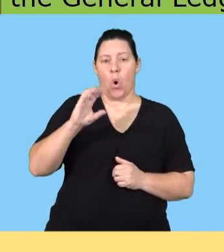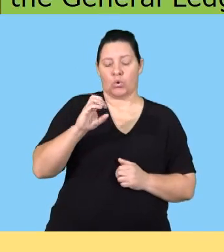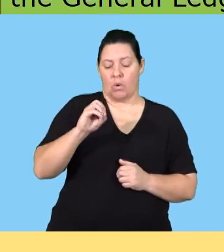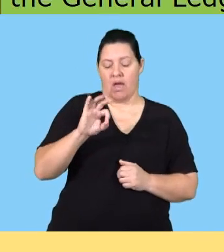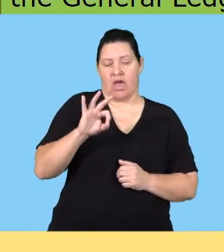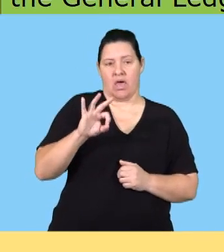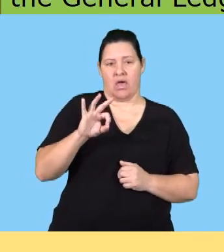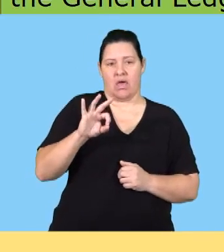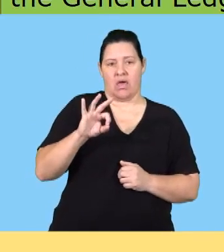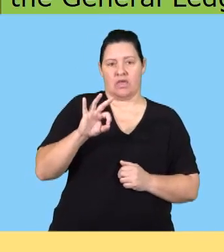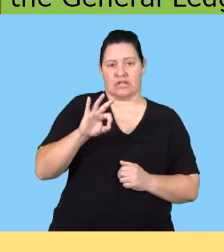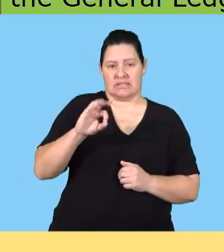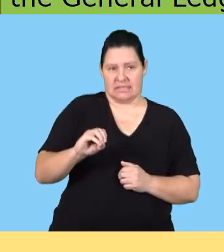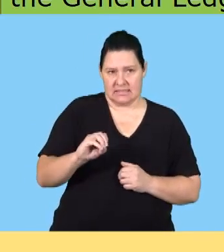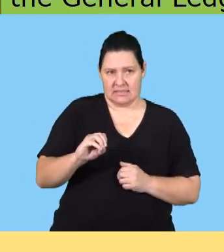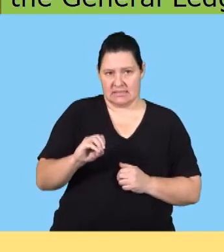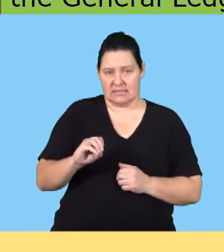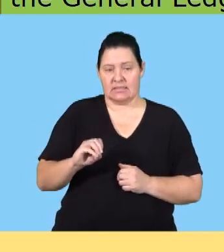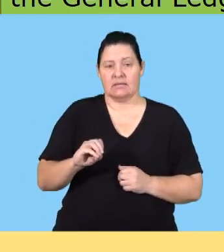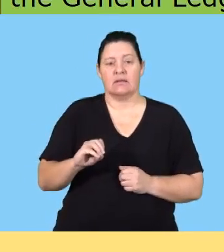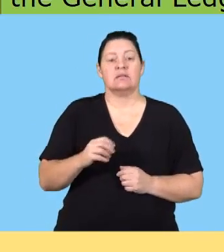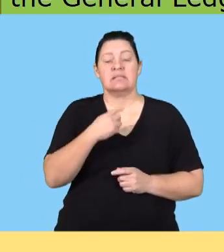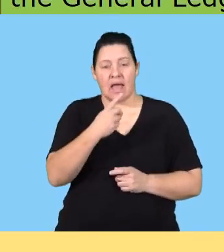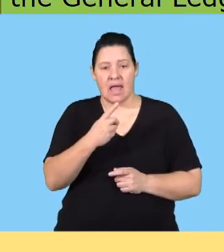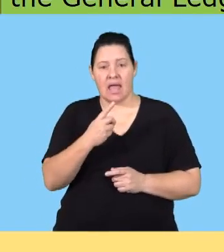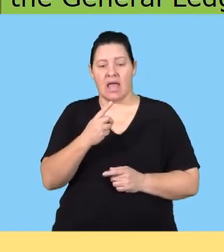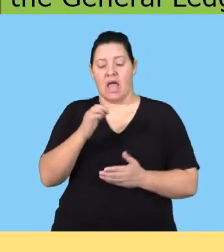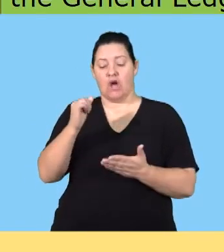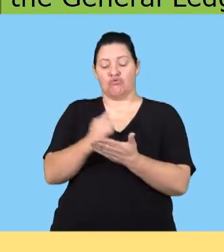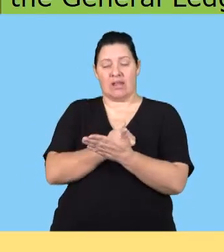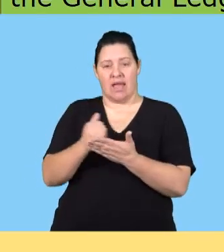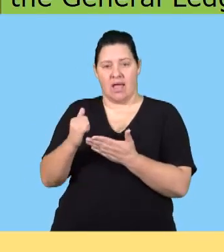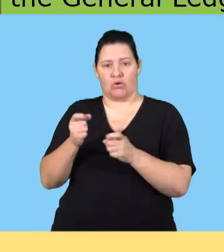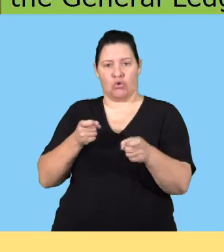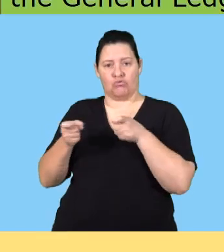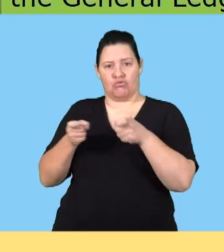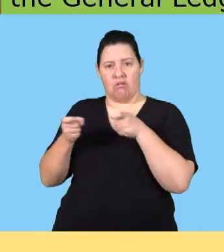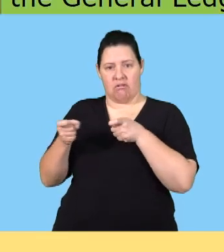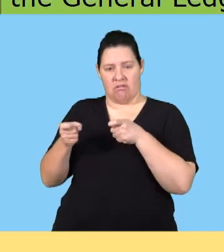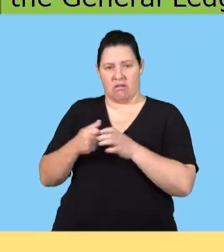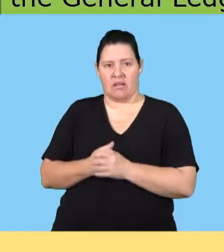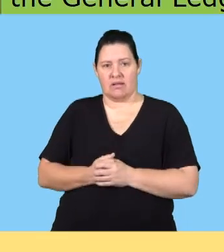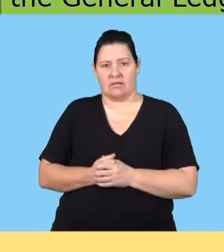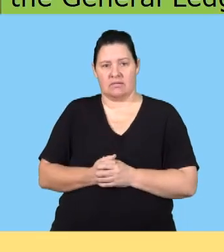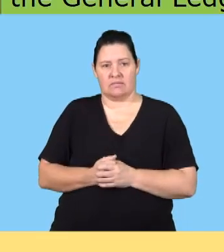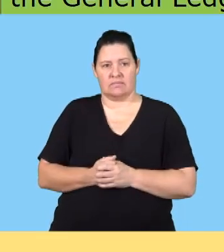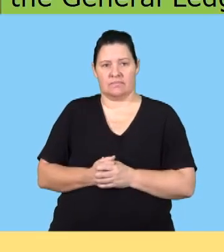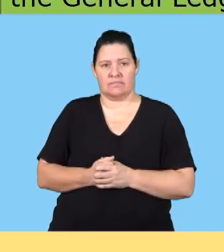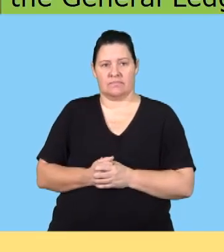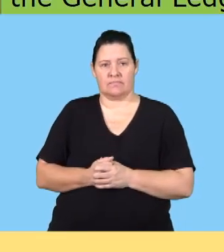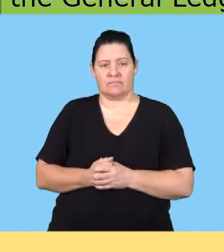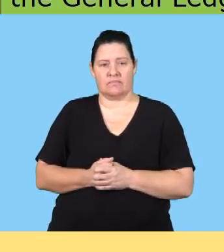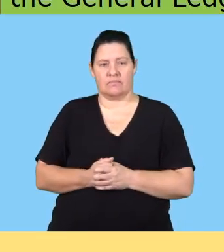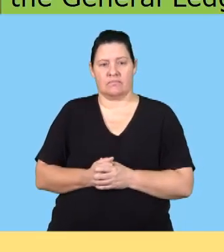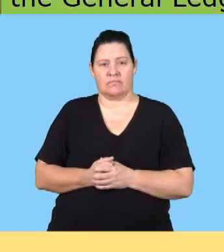October 30, and then I'm going to now say creditors control. Creditors